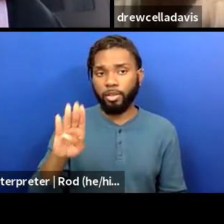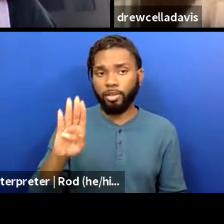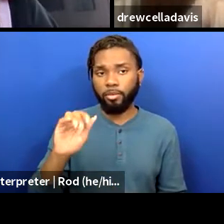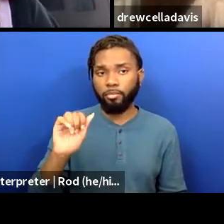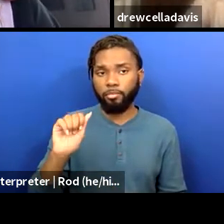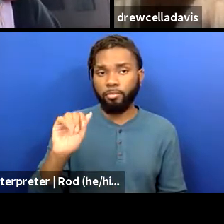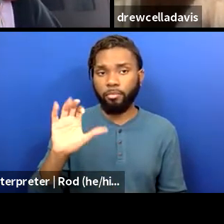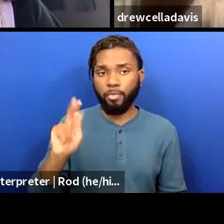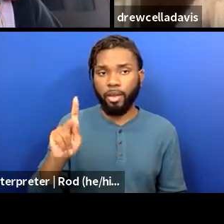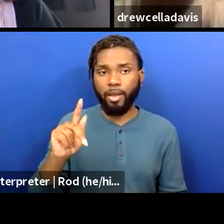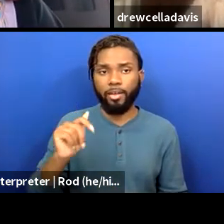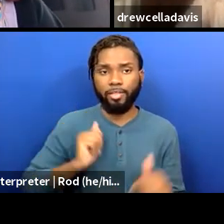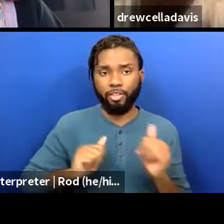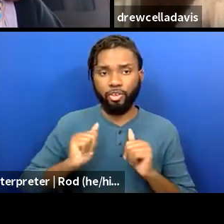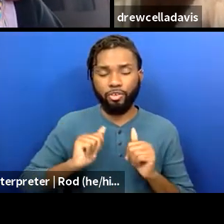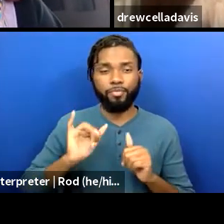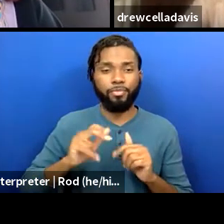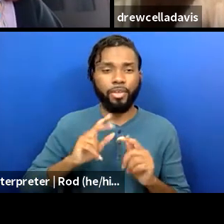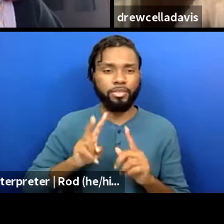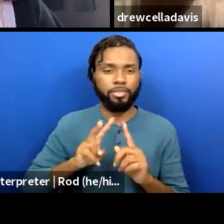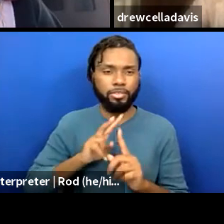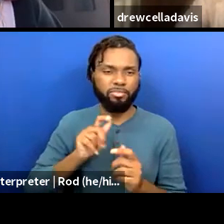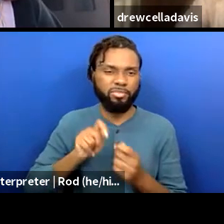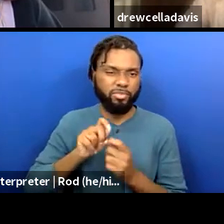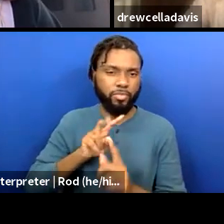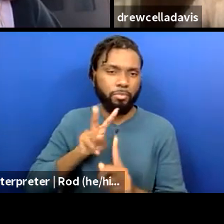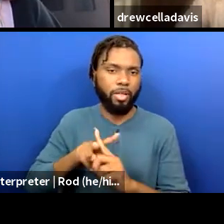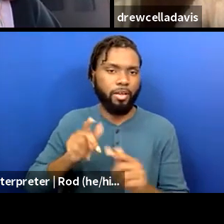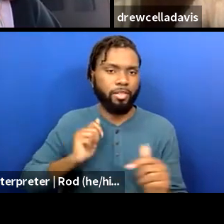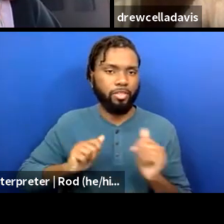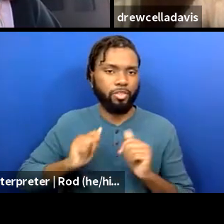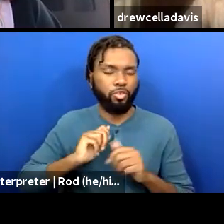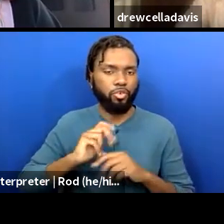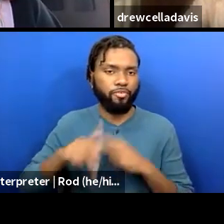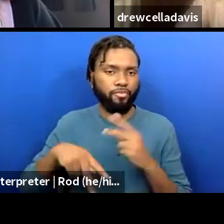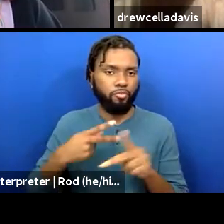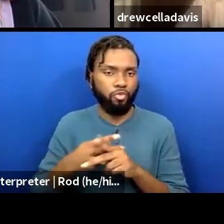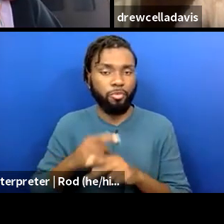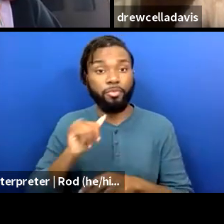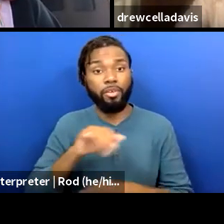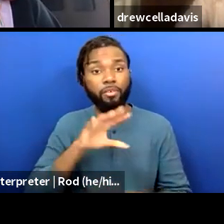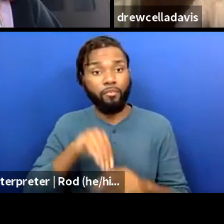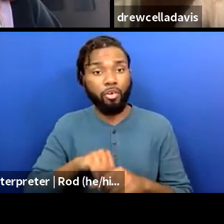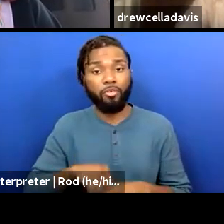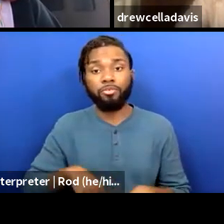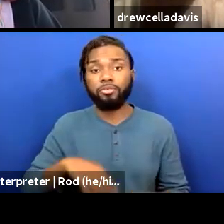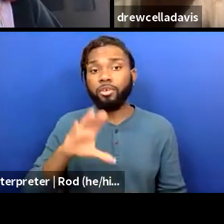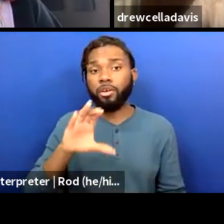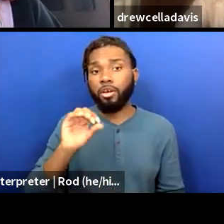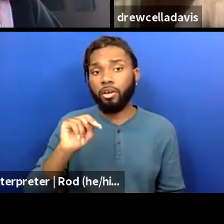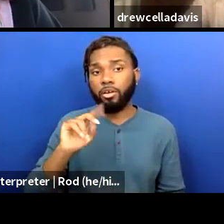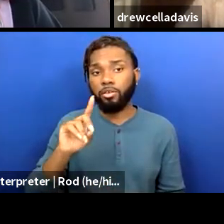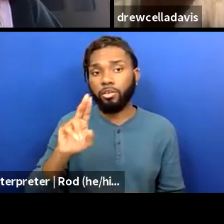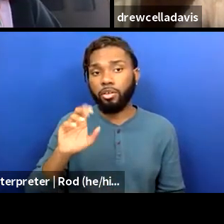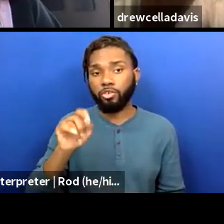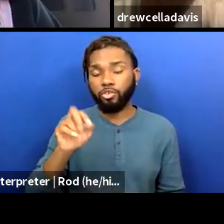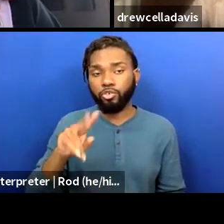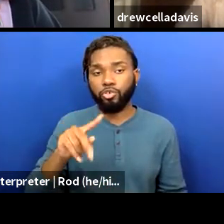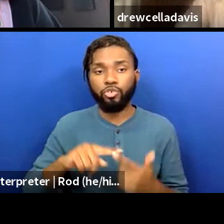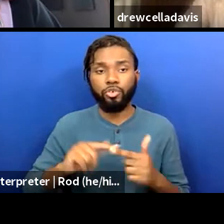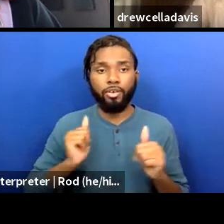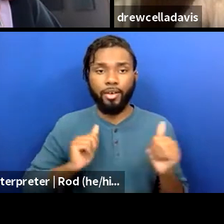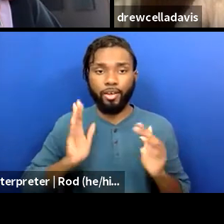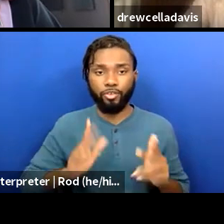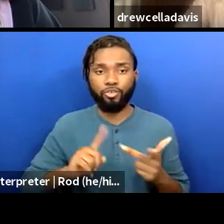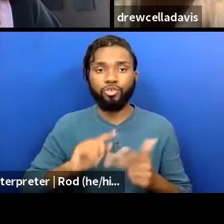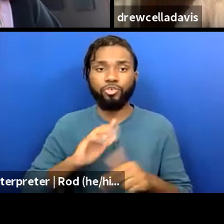it's an applied theater form and involves a conductor, actors, musicians,